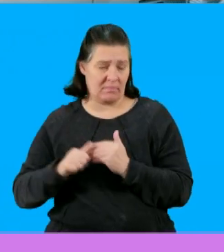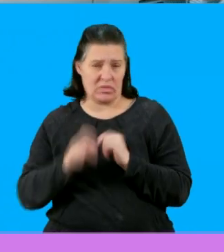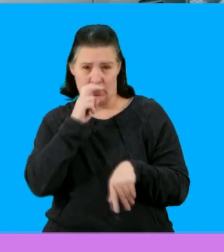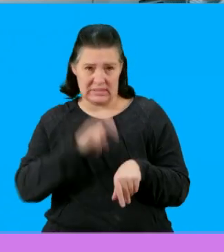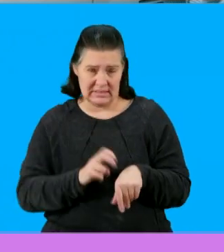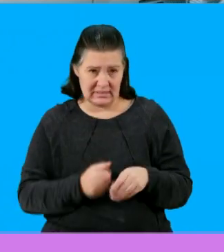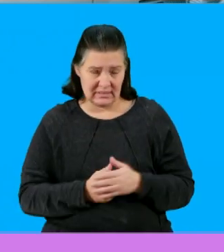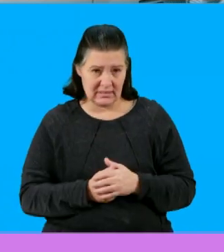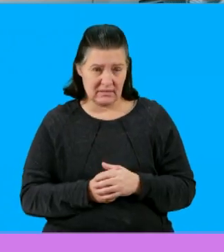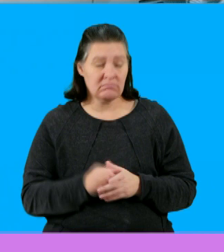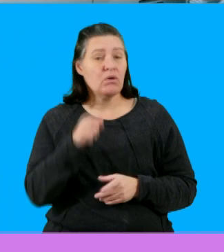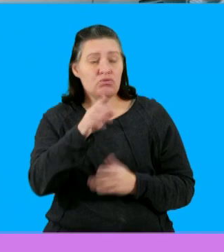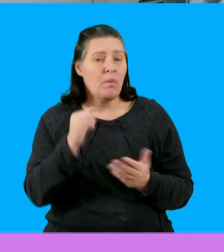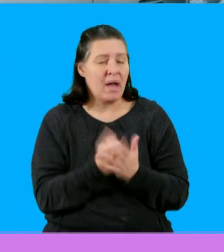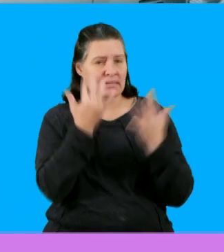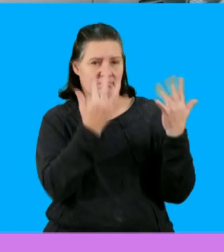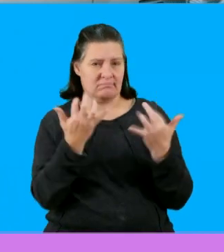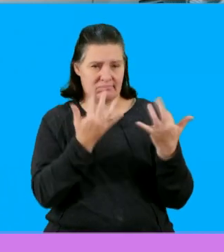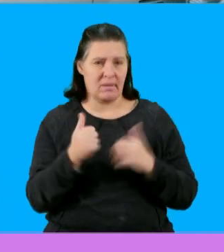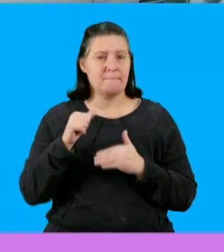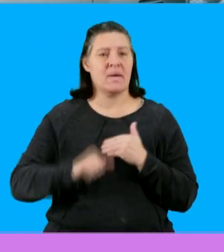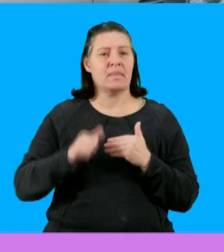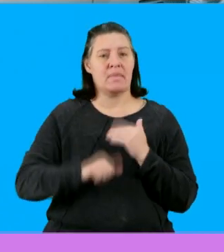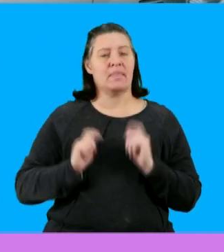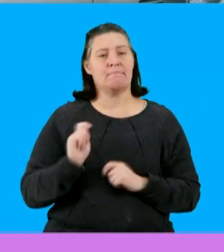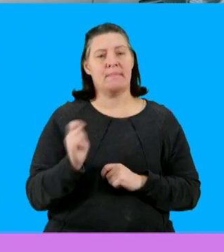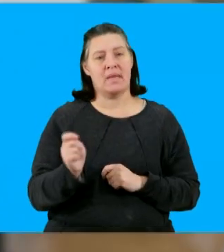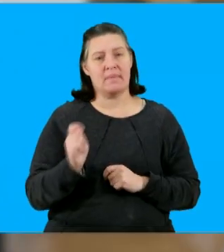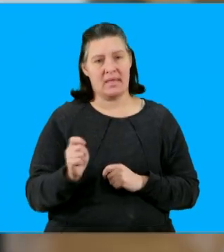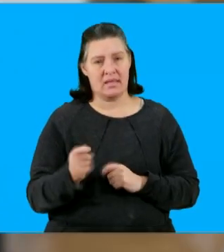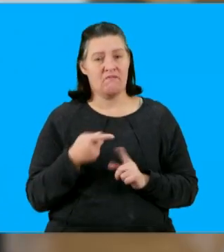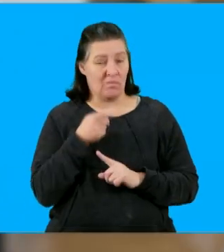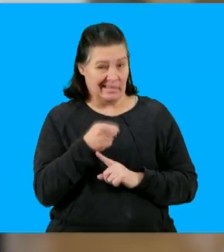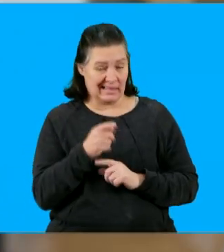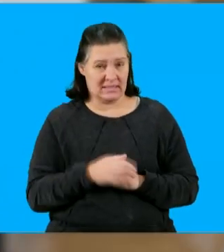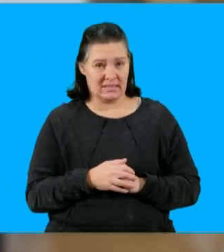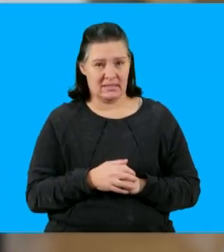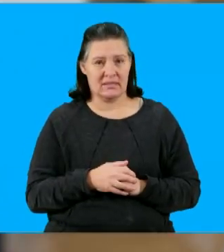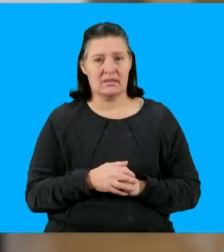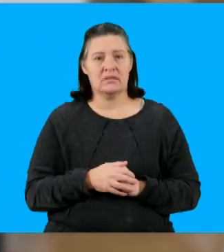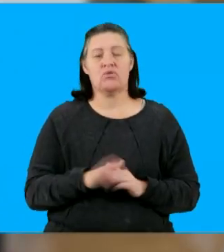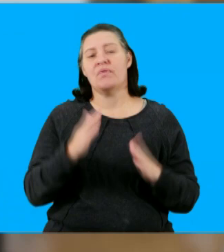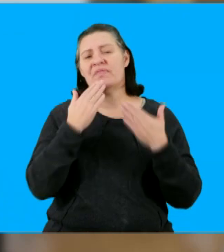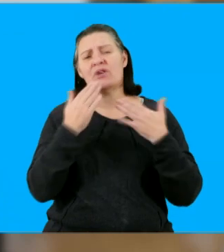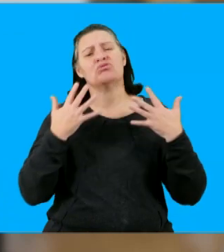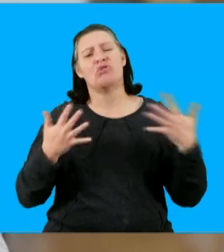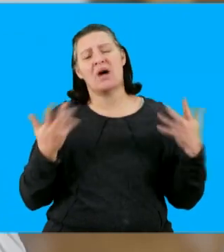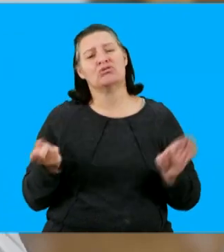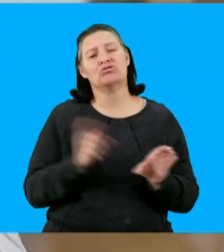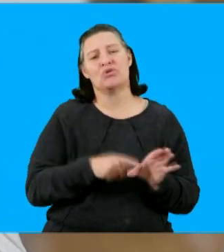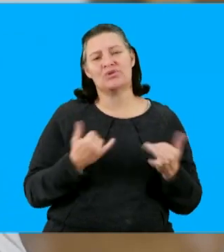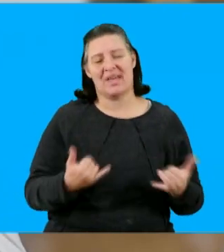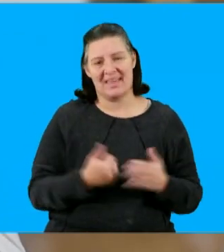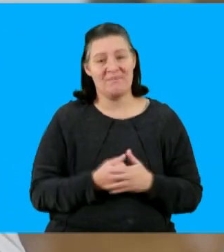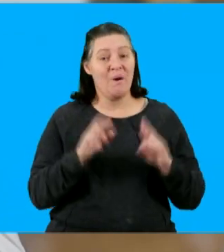is needed. So you need to calculate the monthly repayments on this deal. Guys, thank you so much for joining